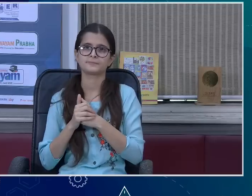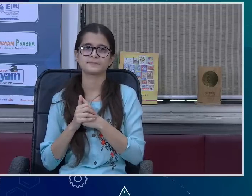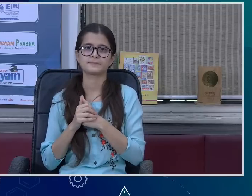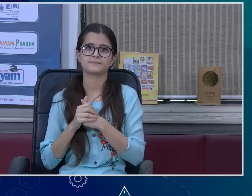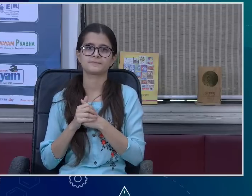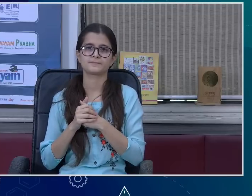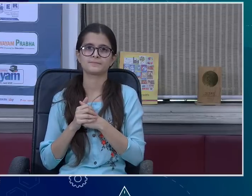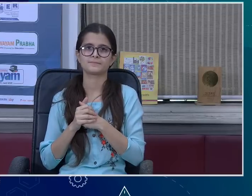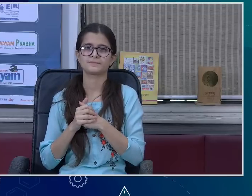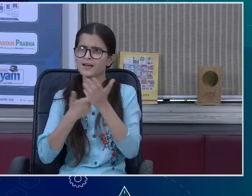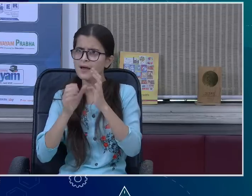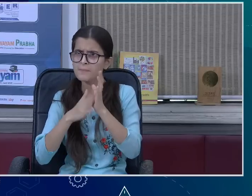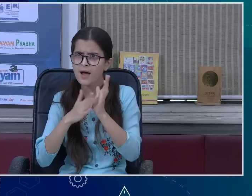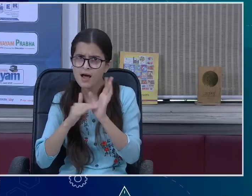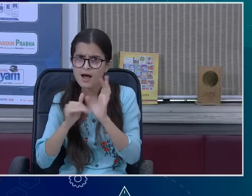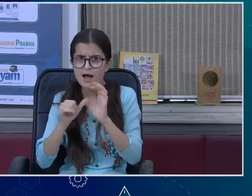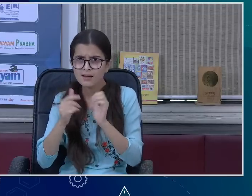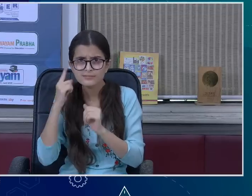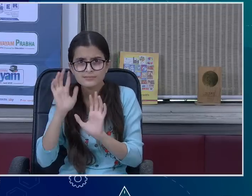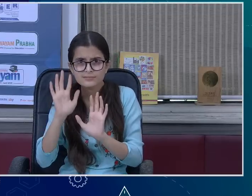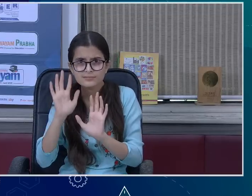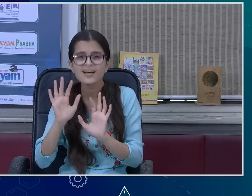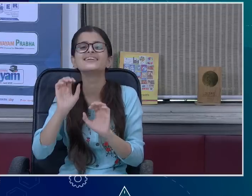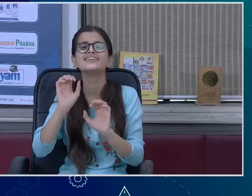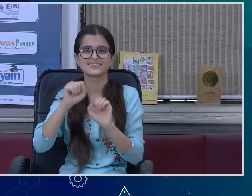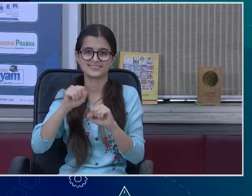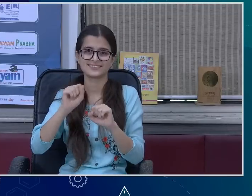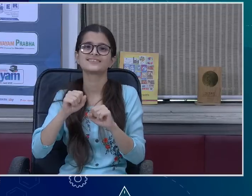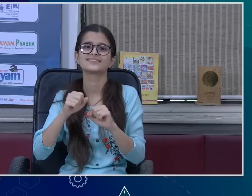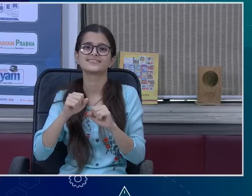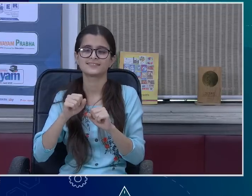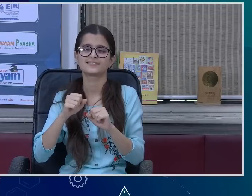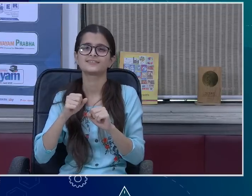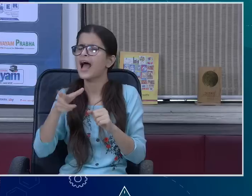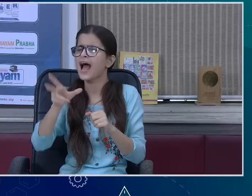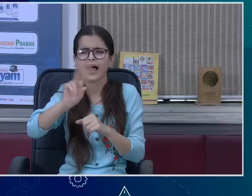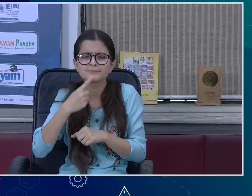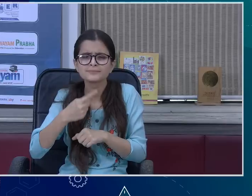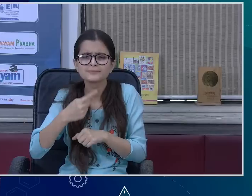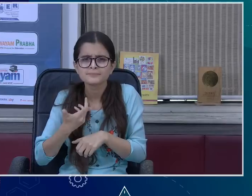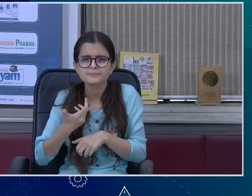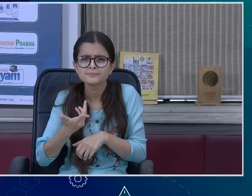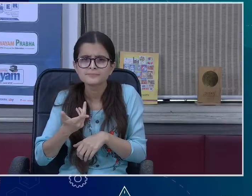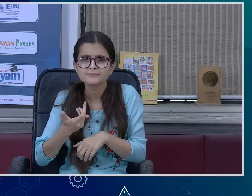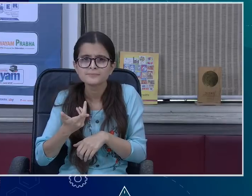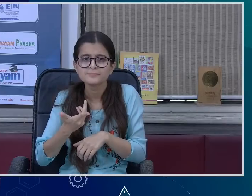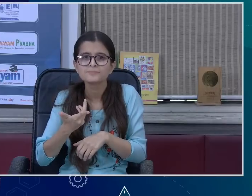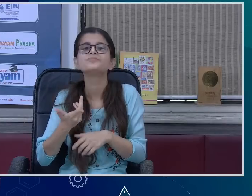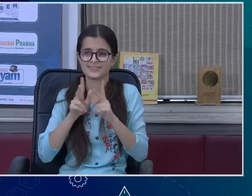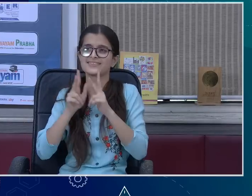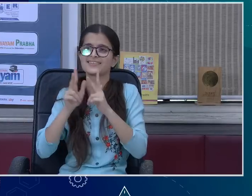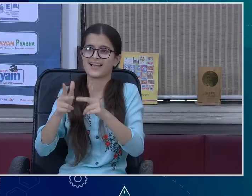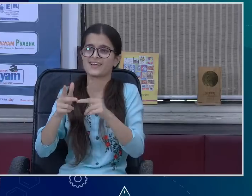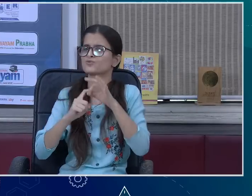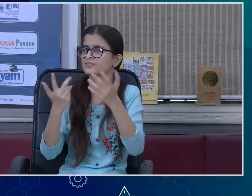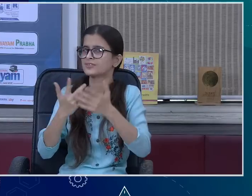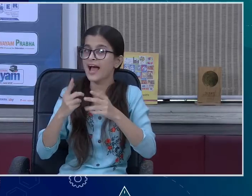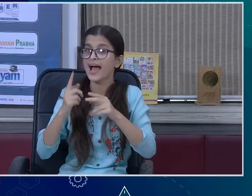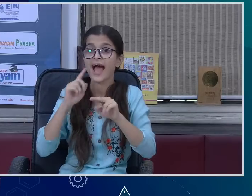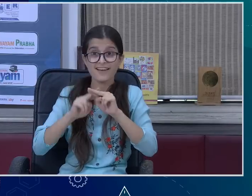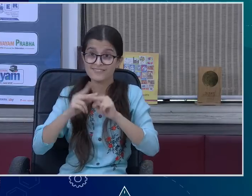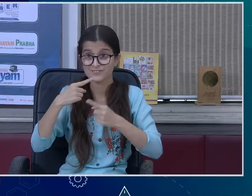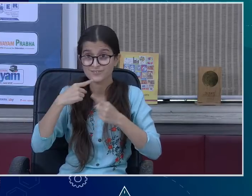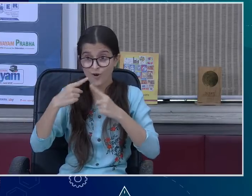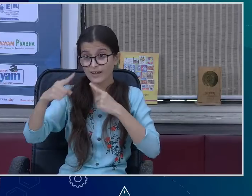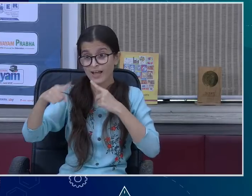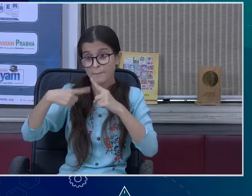Rama, ma'am, can Hello? you? Yes, ma'am. Yeah, can you just tell once again? Yeah, ma'am, the question is, if we talk about behavior,